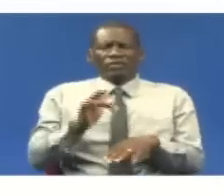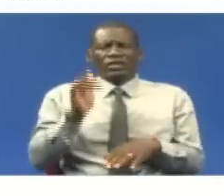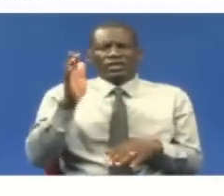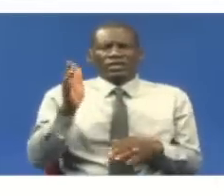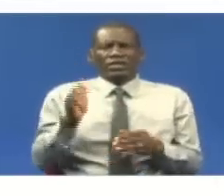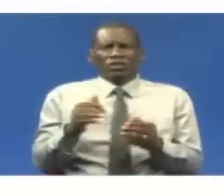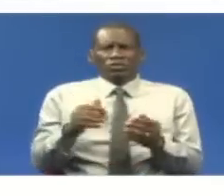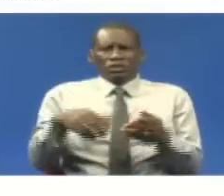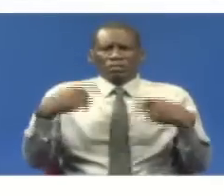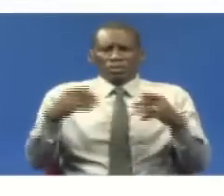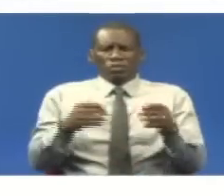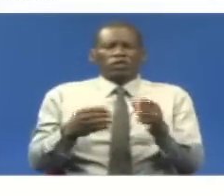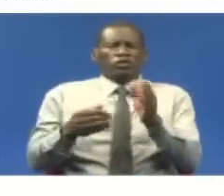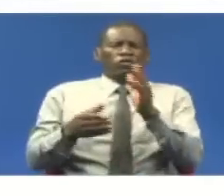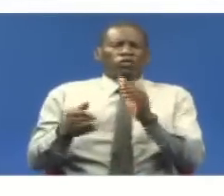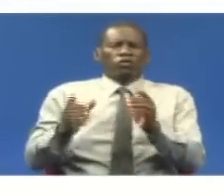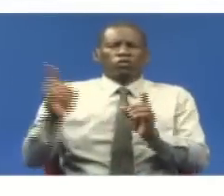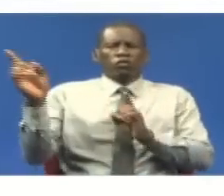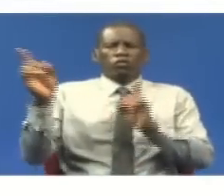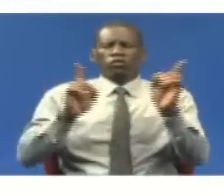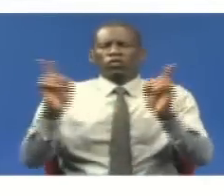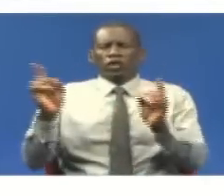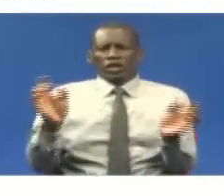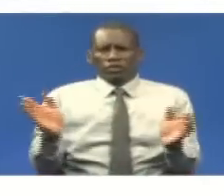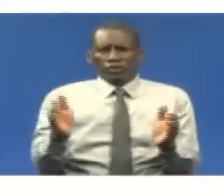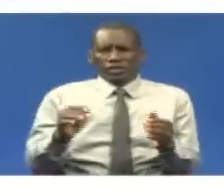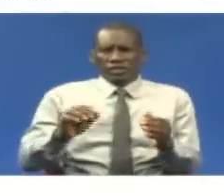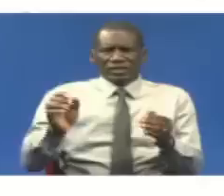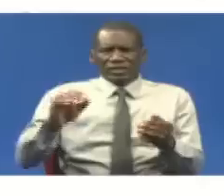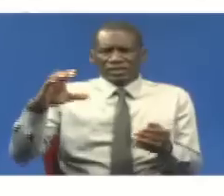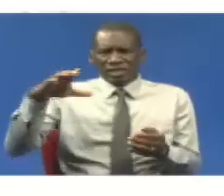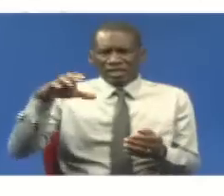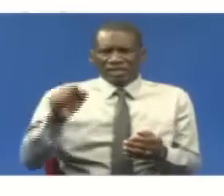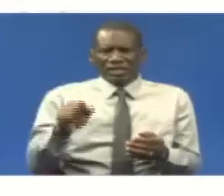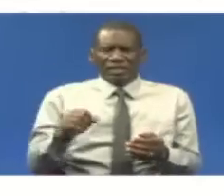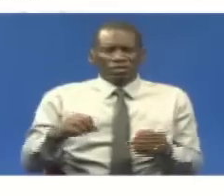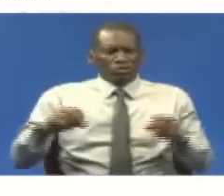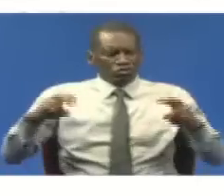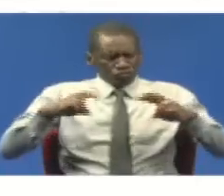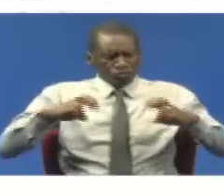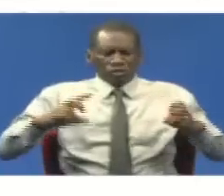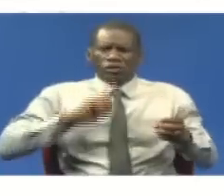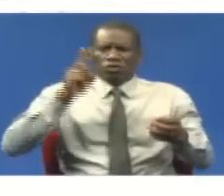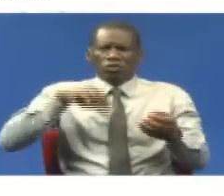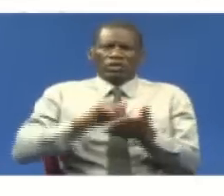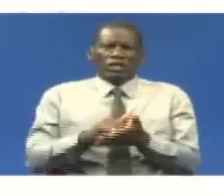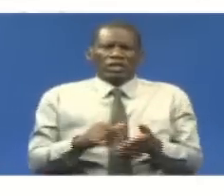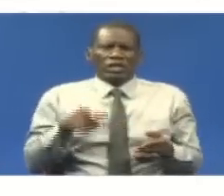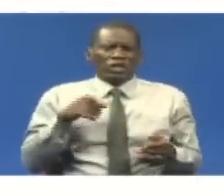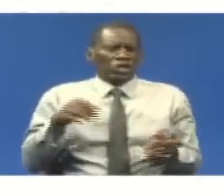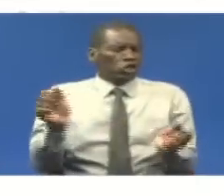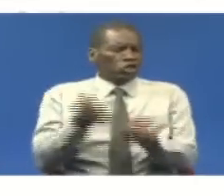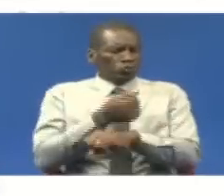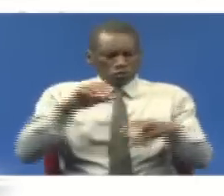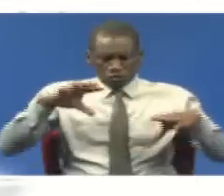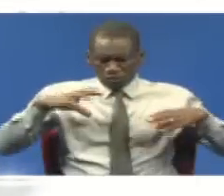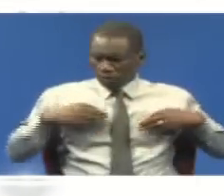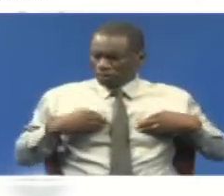the likes of former Foreign Affairs Principal Secretary Macharia Kamau digging in, saying it is intolerable and